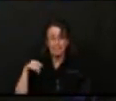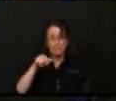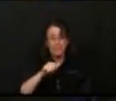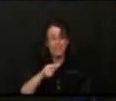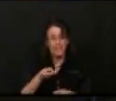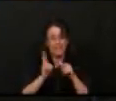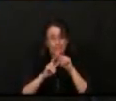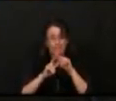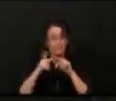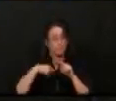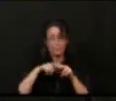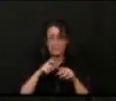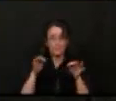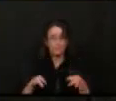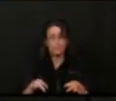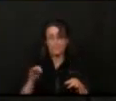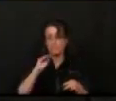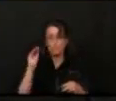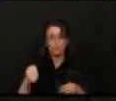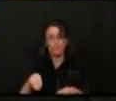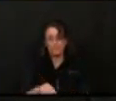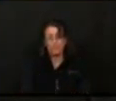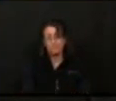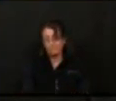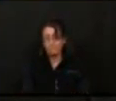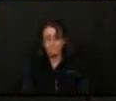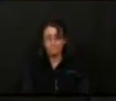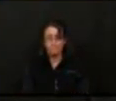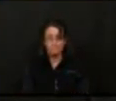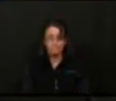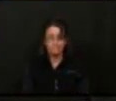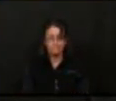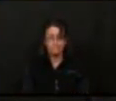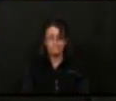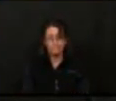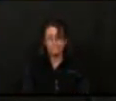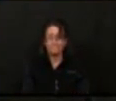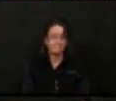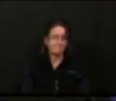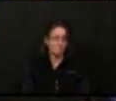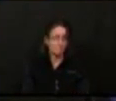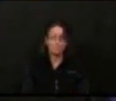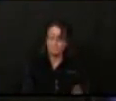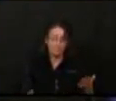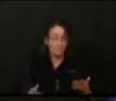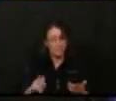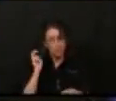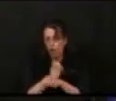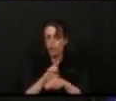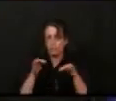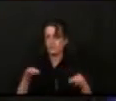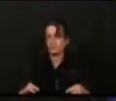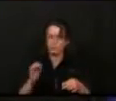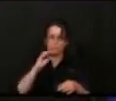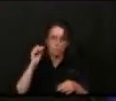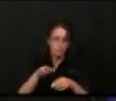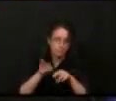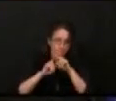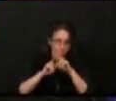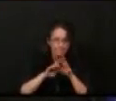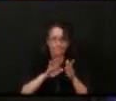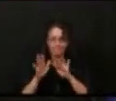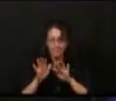for town employees as we're building this budget, because that's an issue that we're going to have to grapple with. And